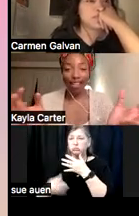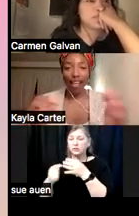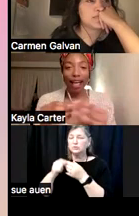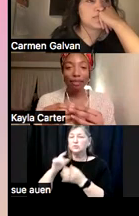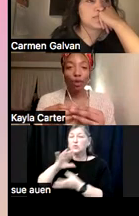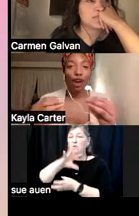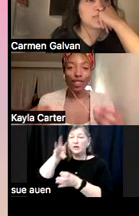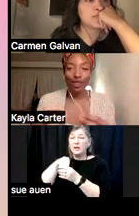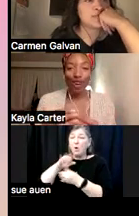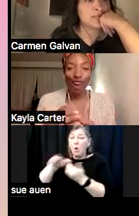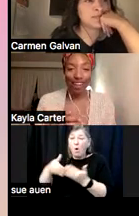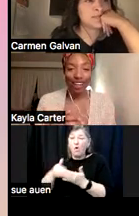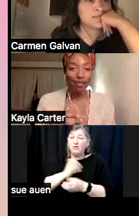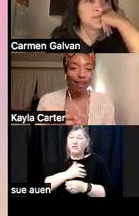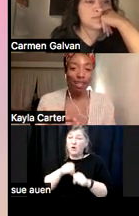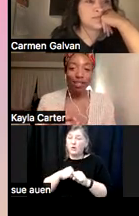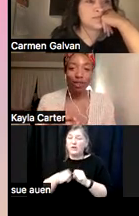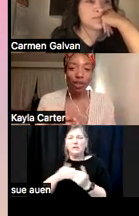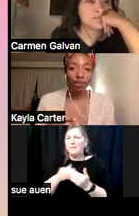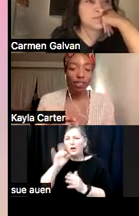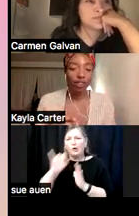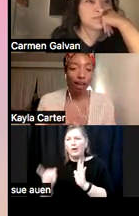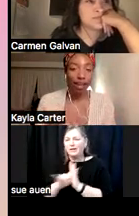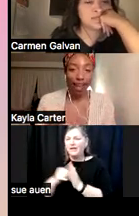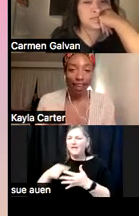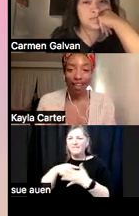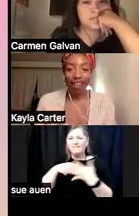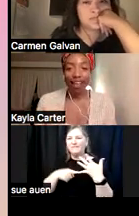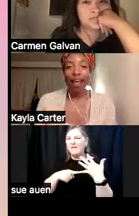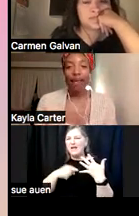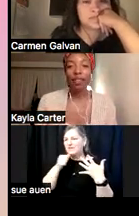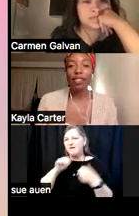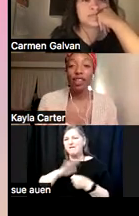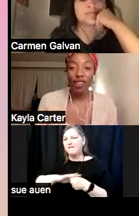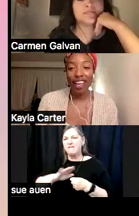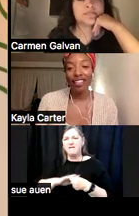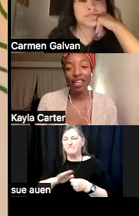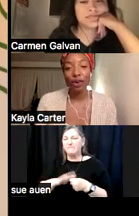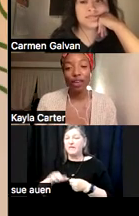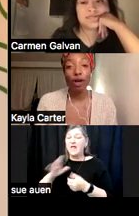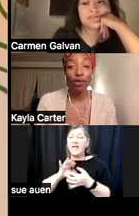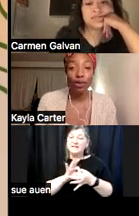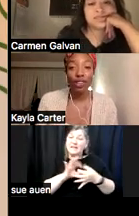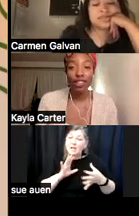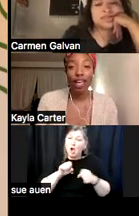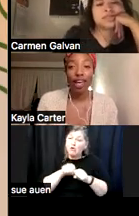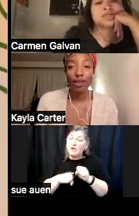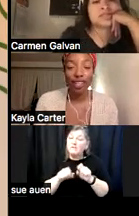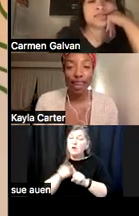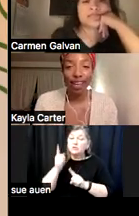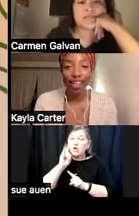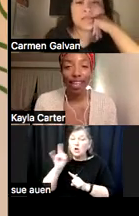us. Regardless of your identity, five stages of grief is not going to get it. Decolonizing grief also looks